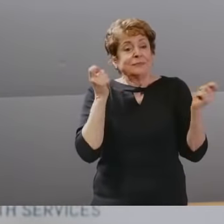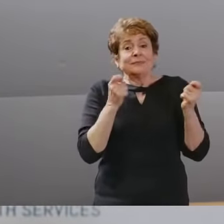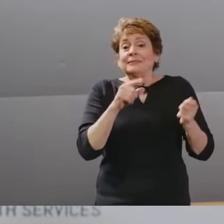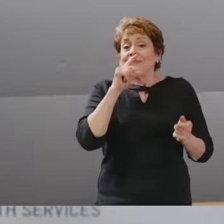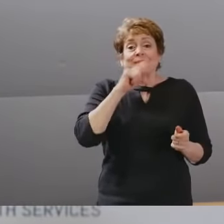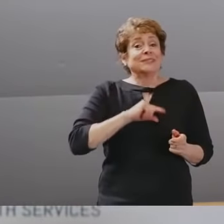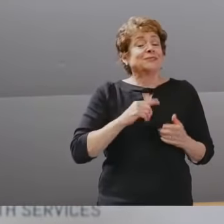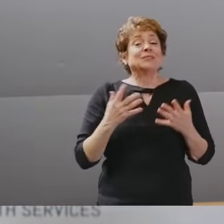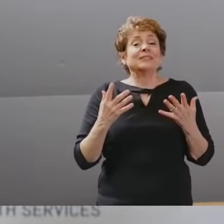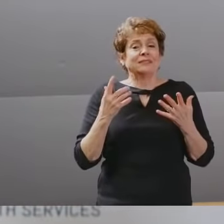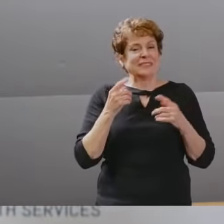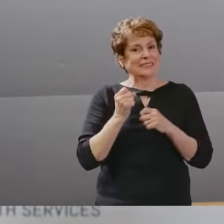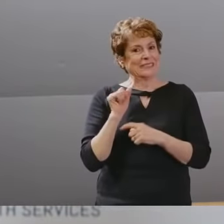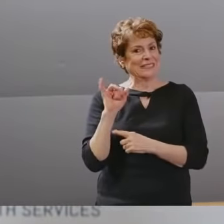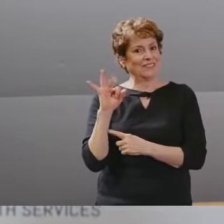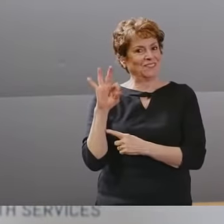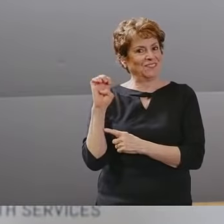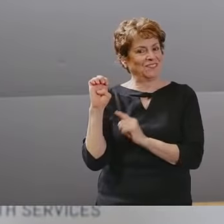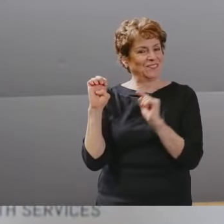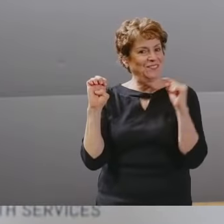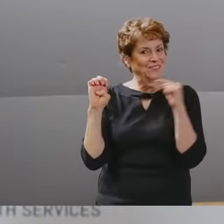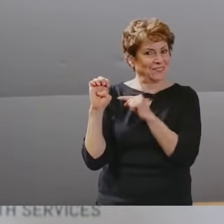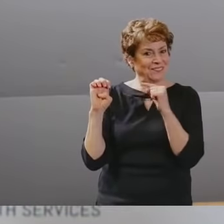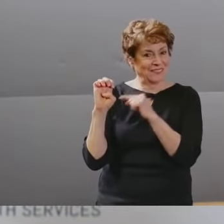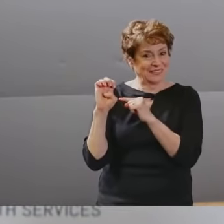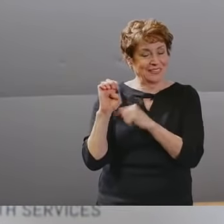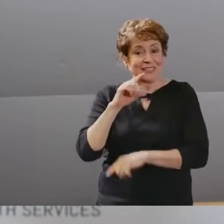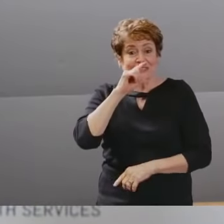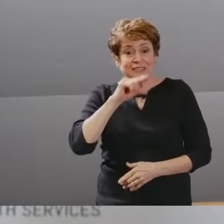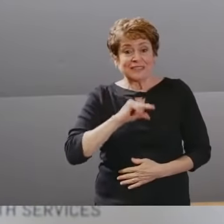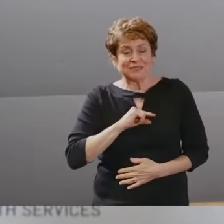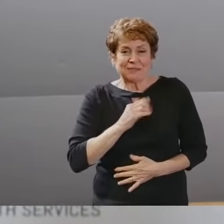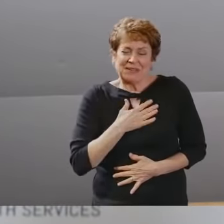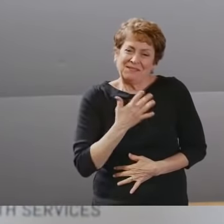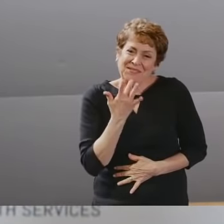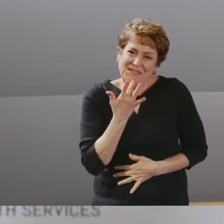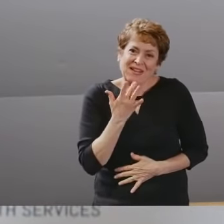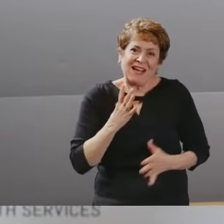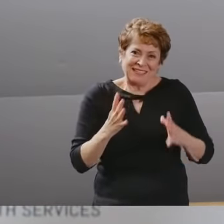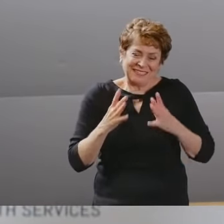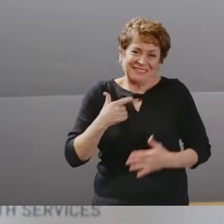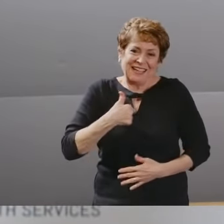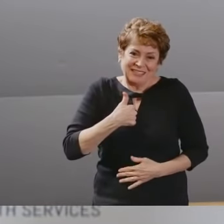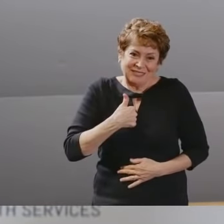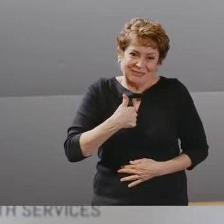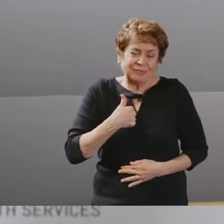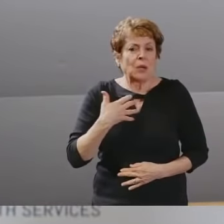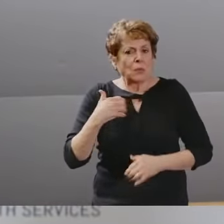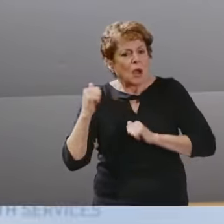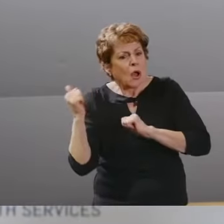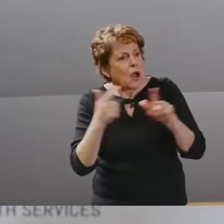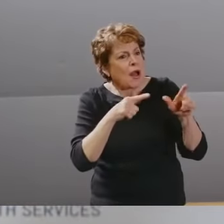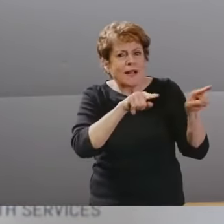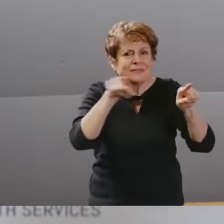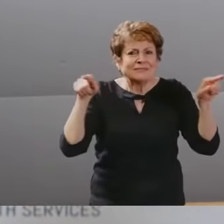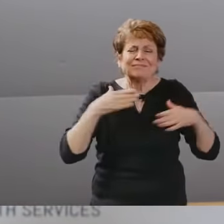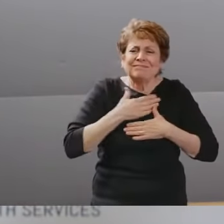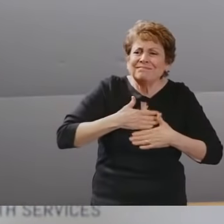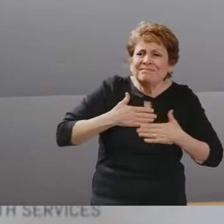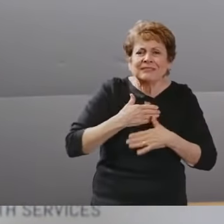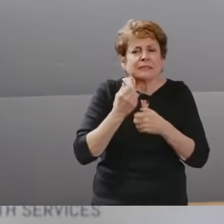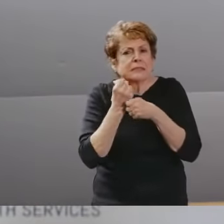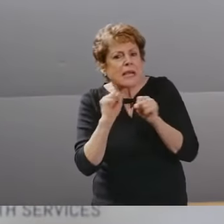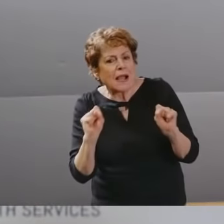my favorite holiday, and I want everyone to enjoy it safely. The guidance